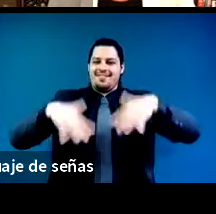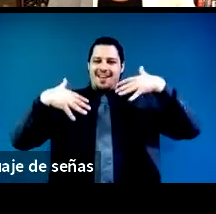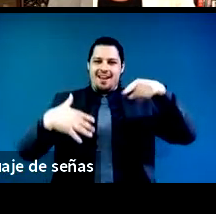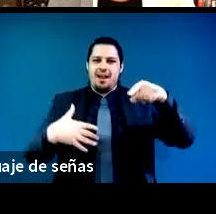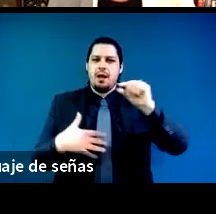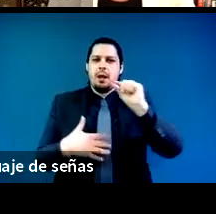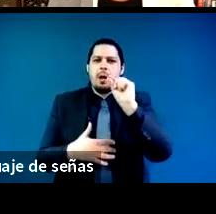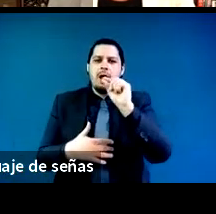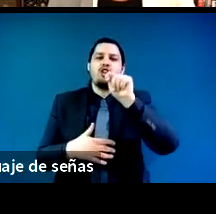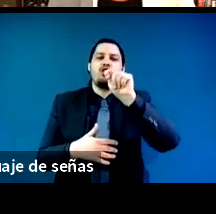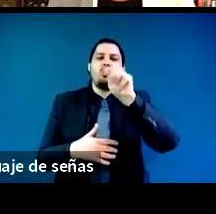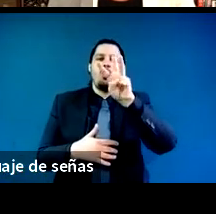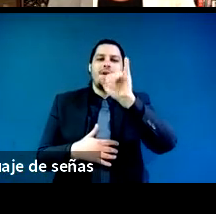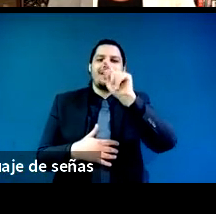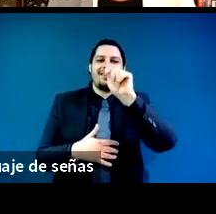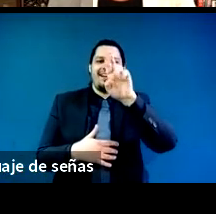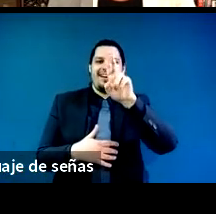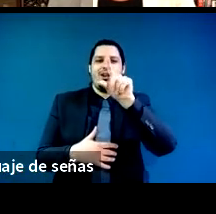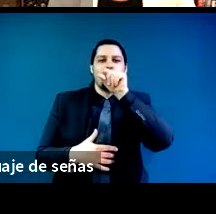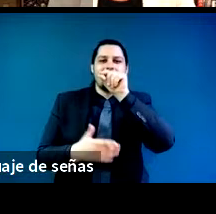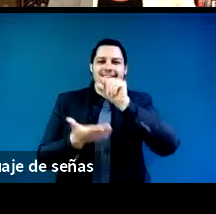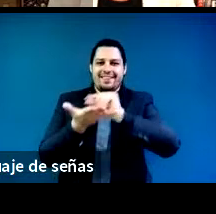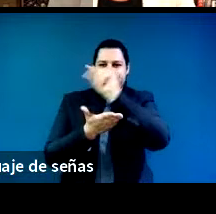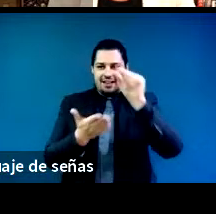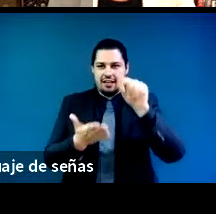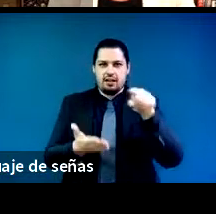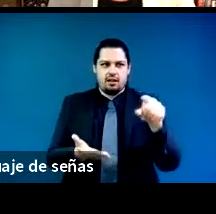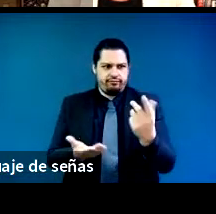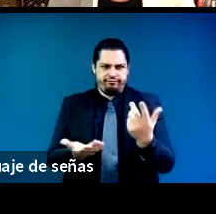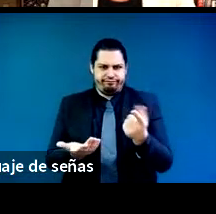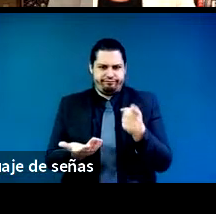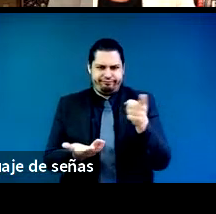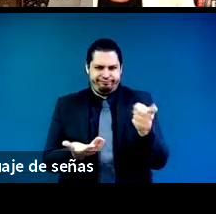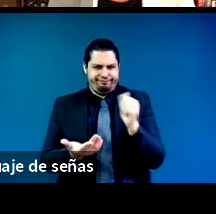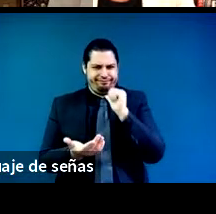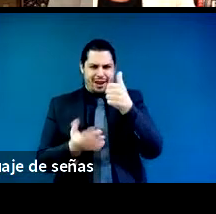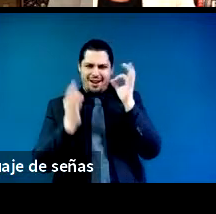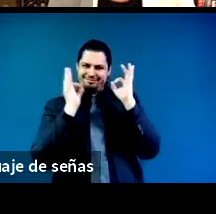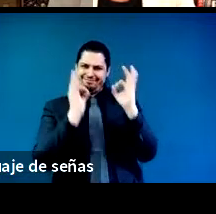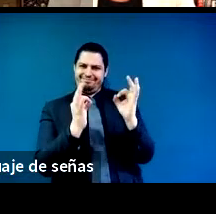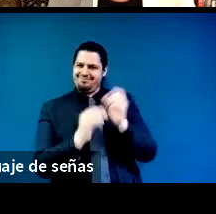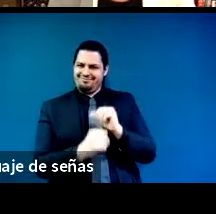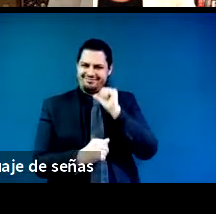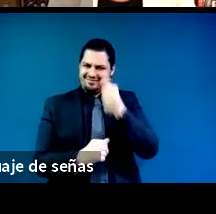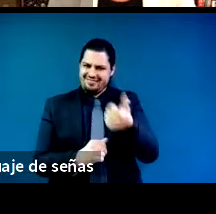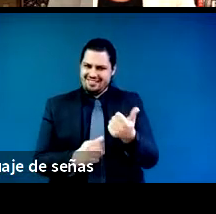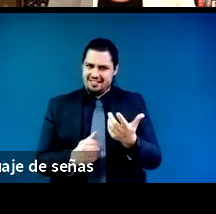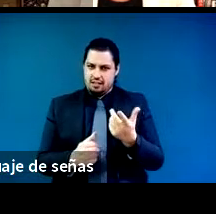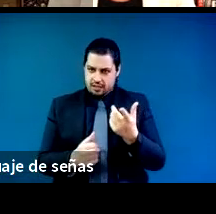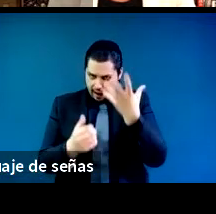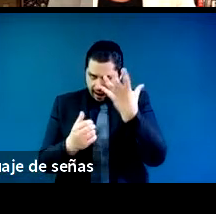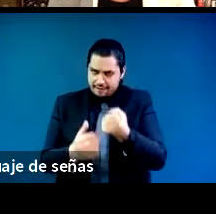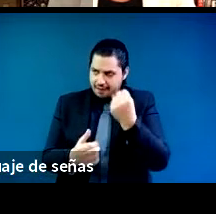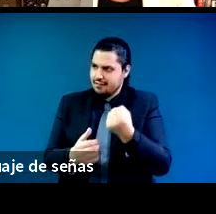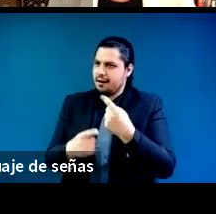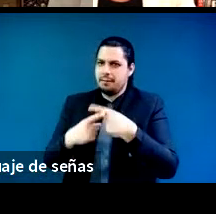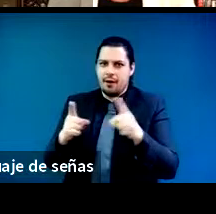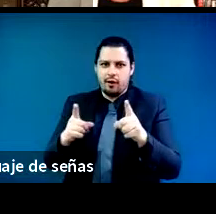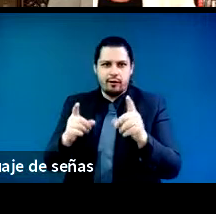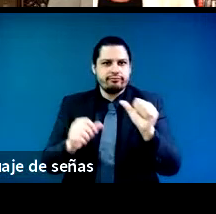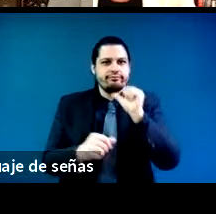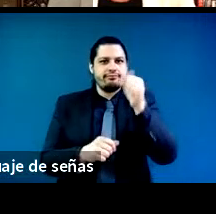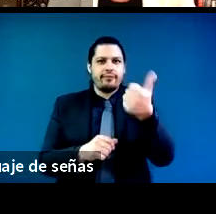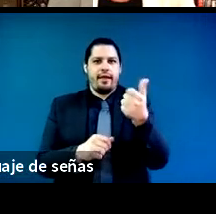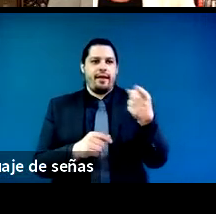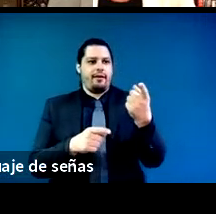leaders, who are tweeting, who are engaged in social media. So I think I do agree with some of the speakers who spoke before that this is the right time to get female journalists to speak to those female leaders who are